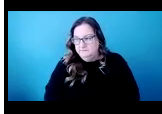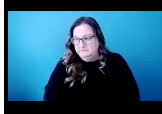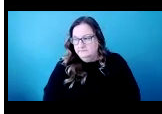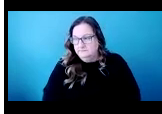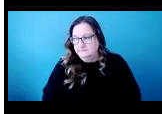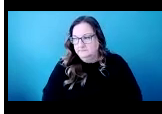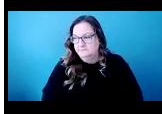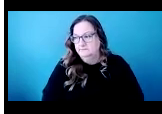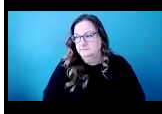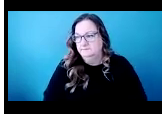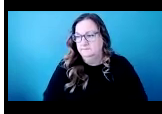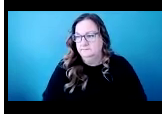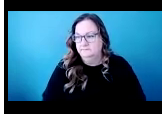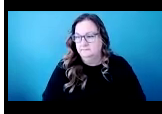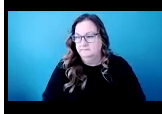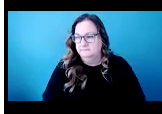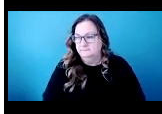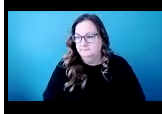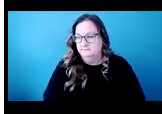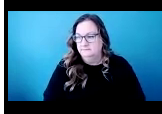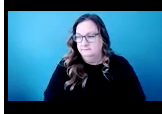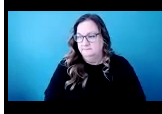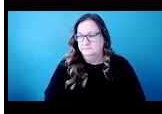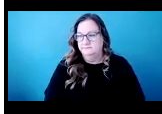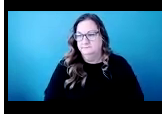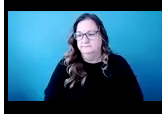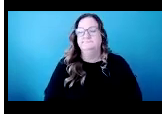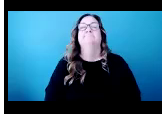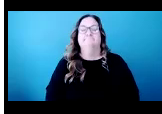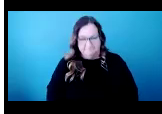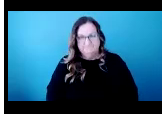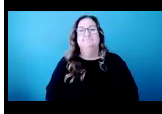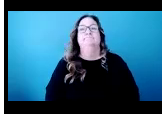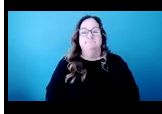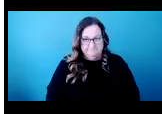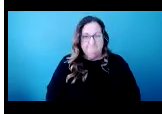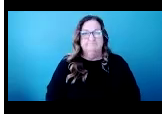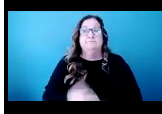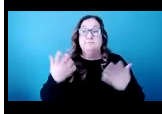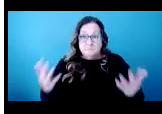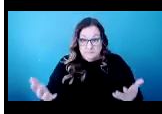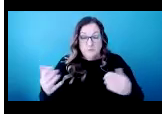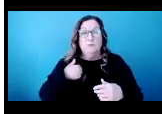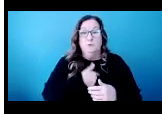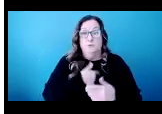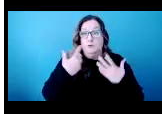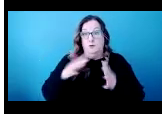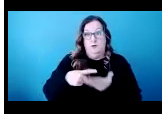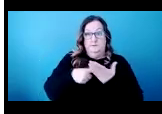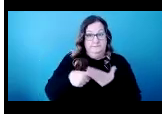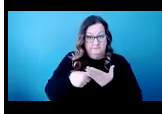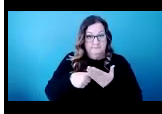Yes. So, we talked a little bit about what legislators